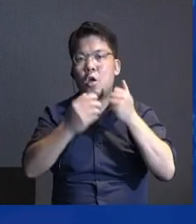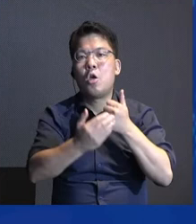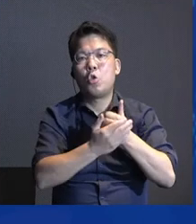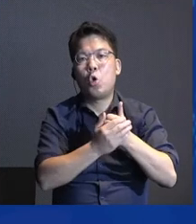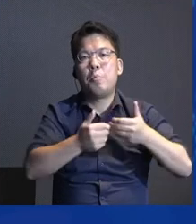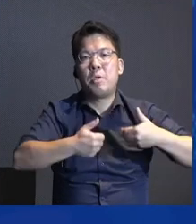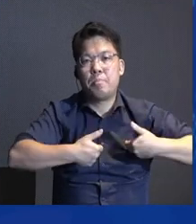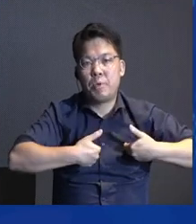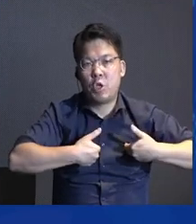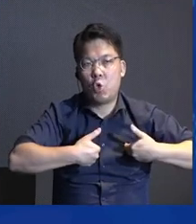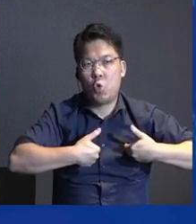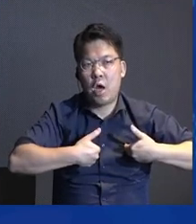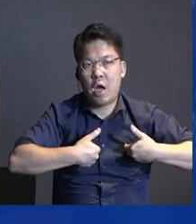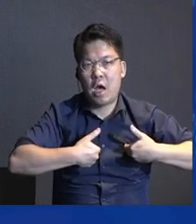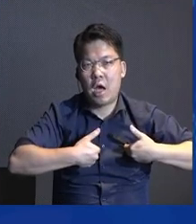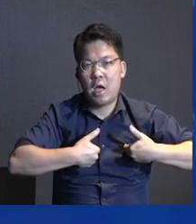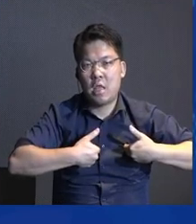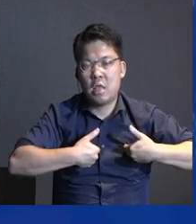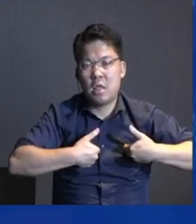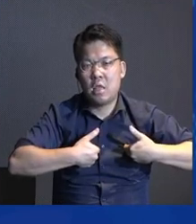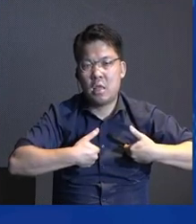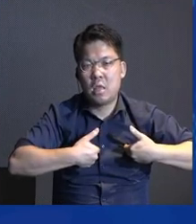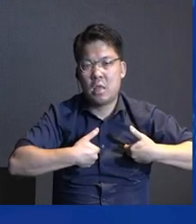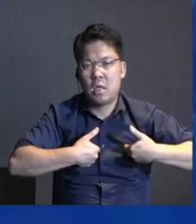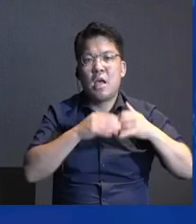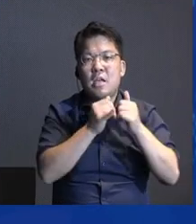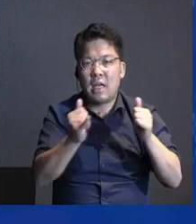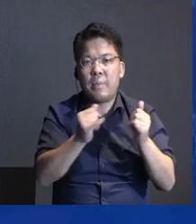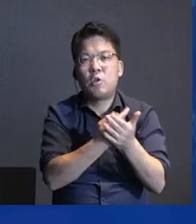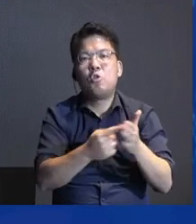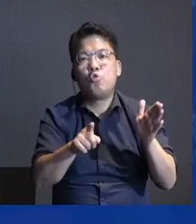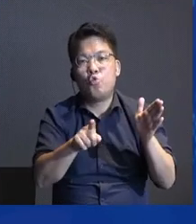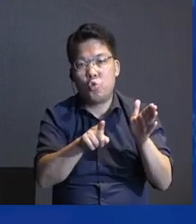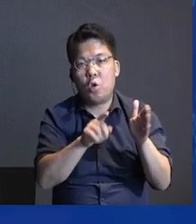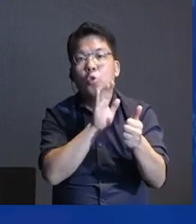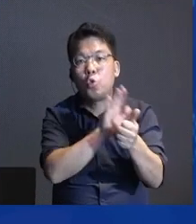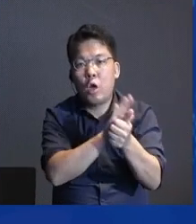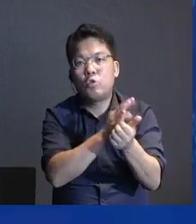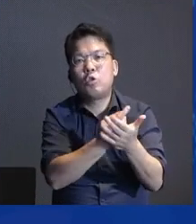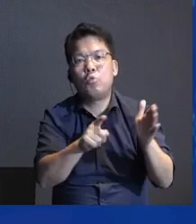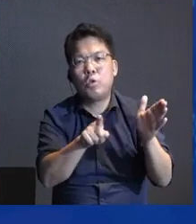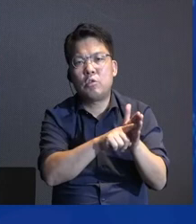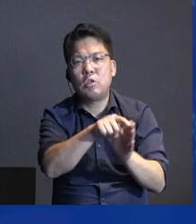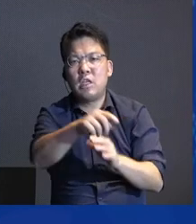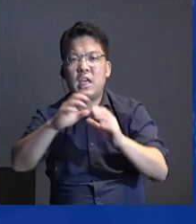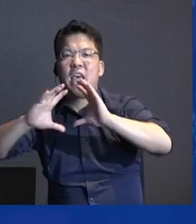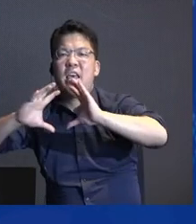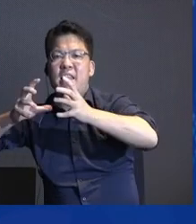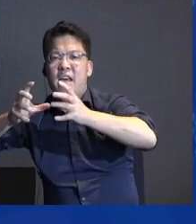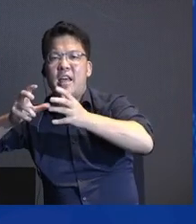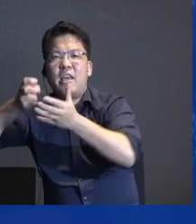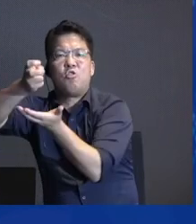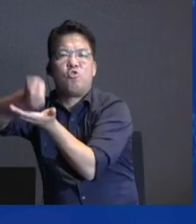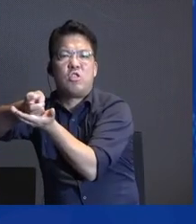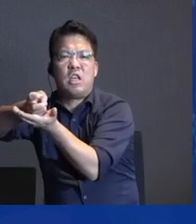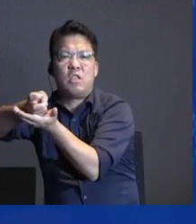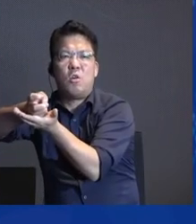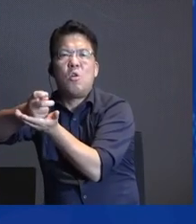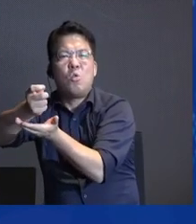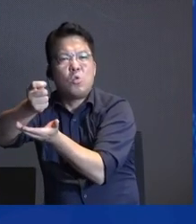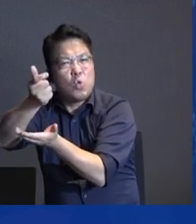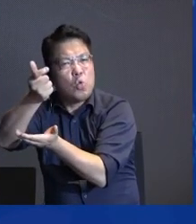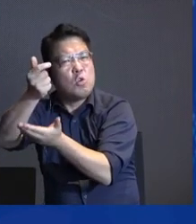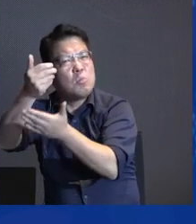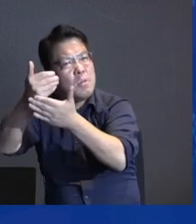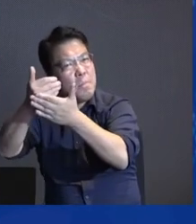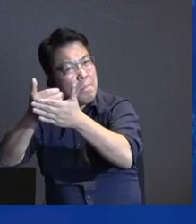national institutions and social rules. Japan's nursing care insurance system